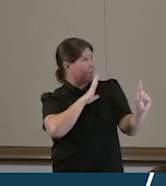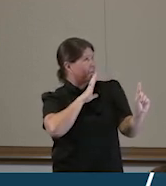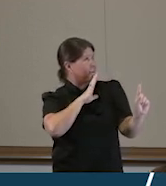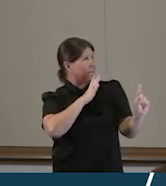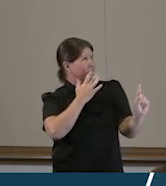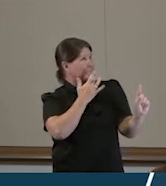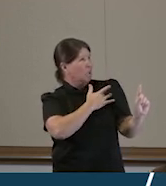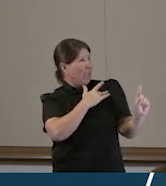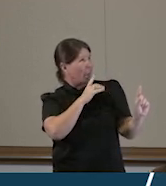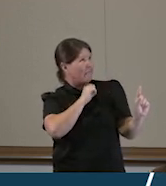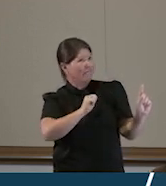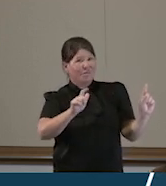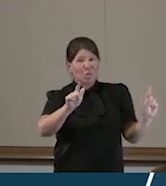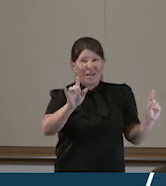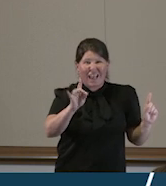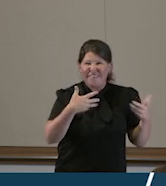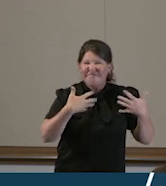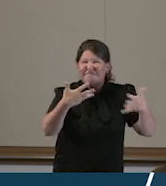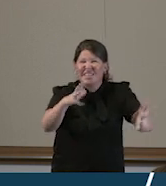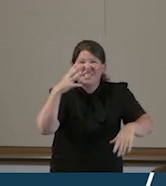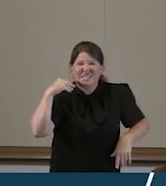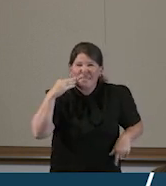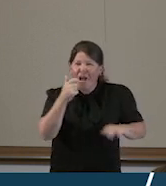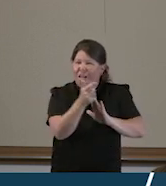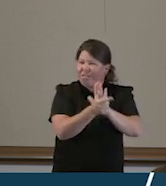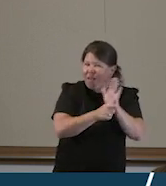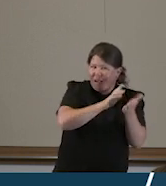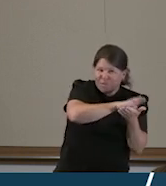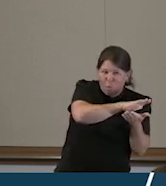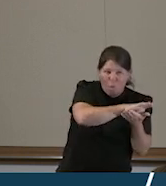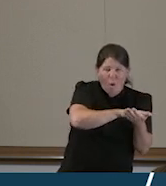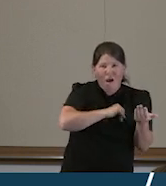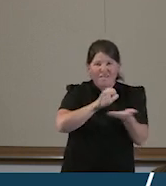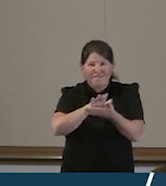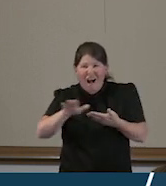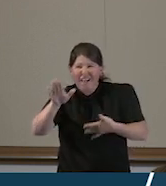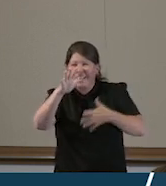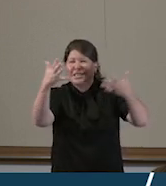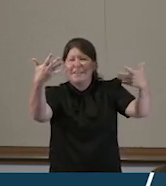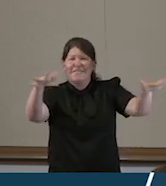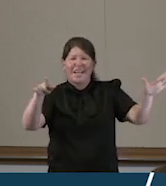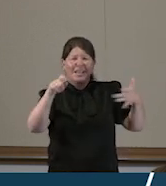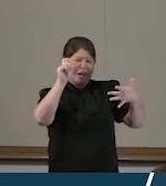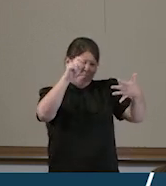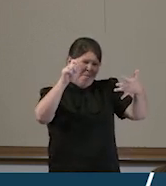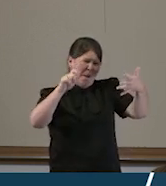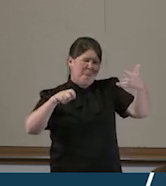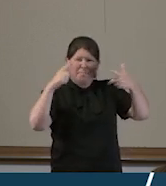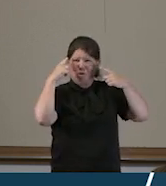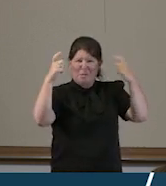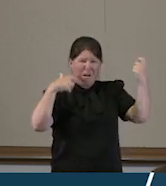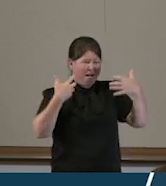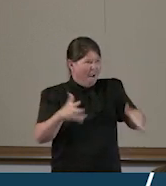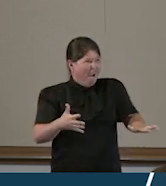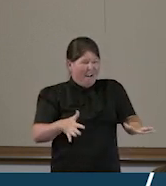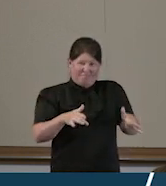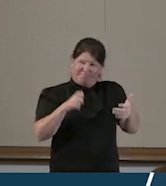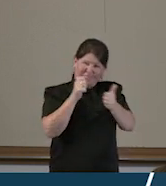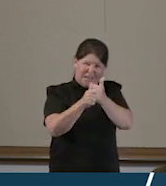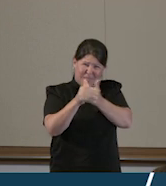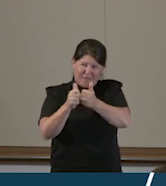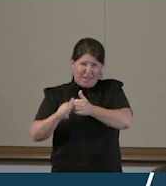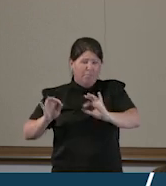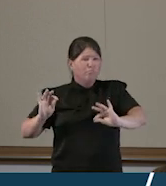gone to law school and gone to college and done all the things and checked all the boxes, right? But I still